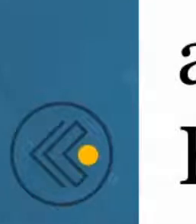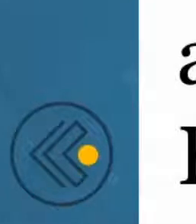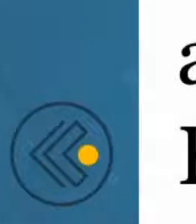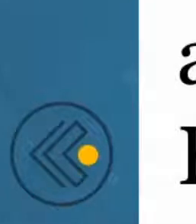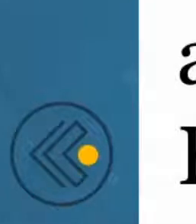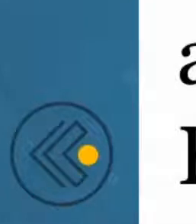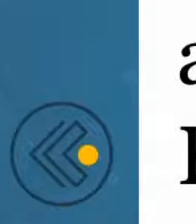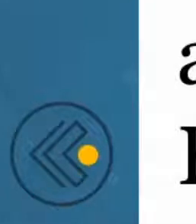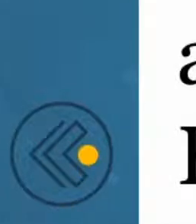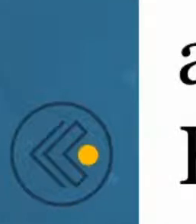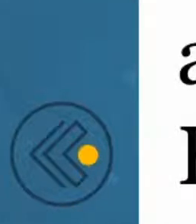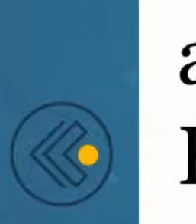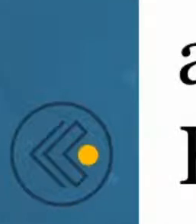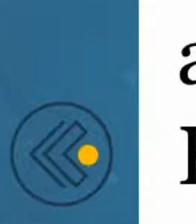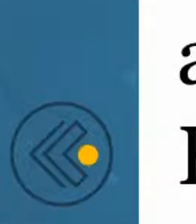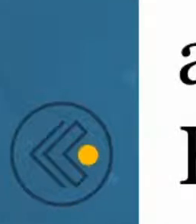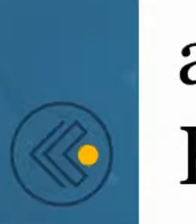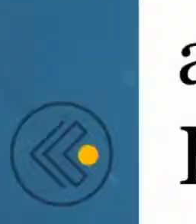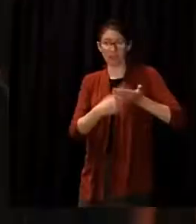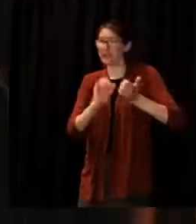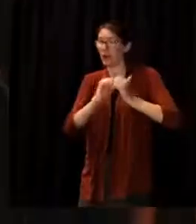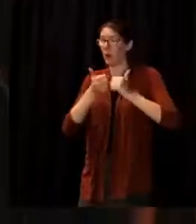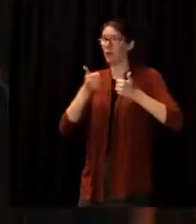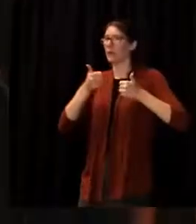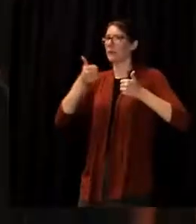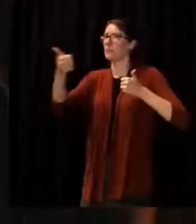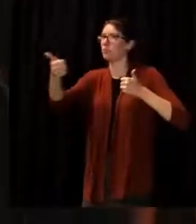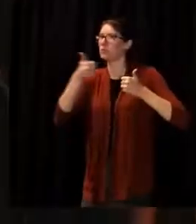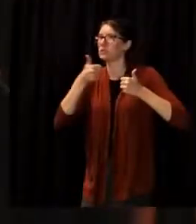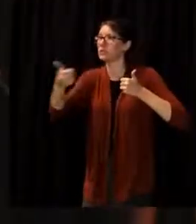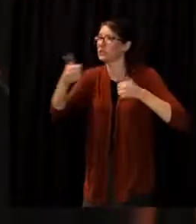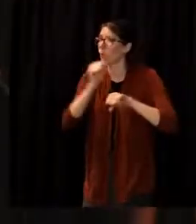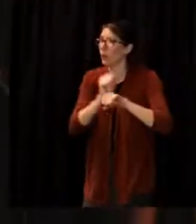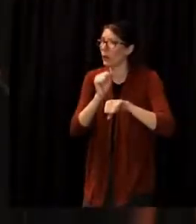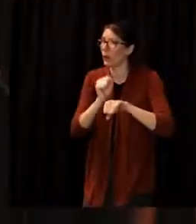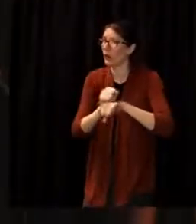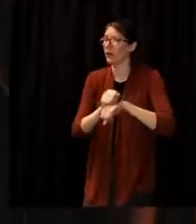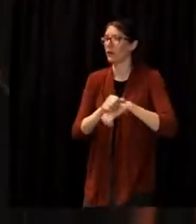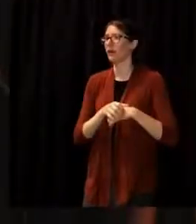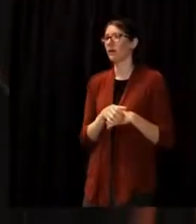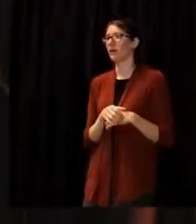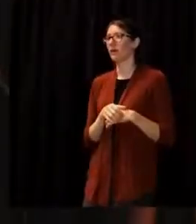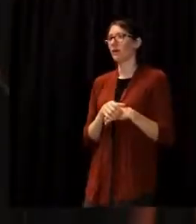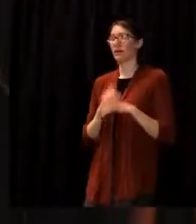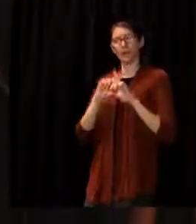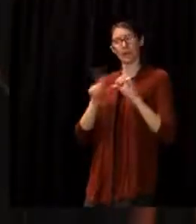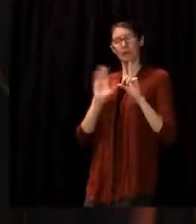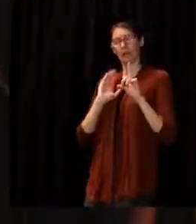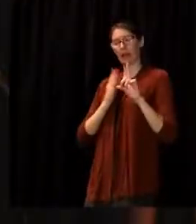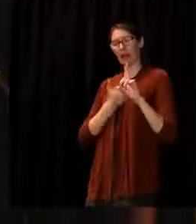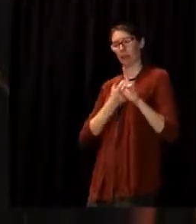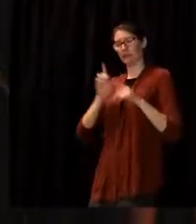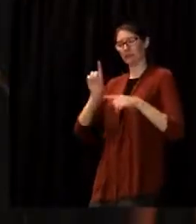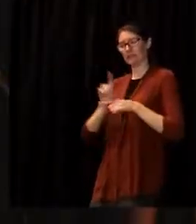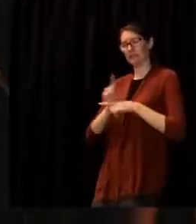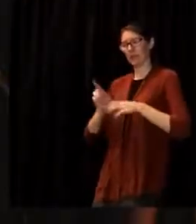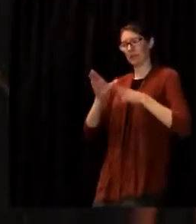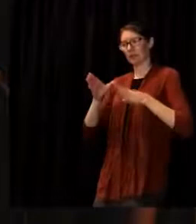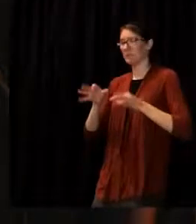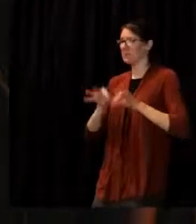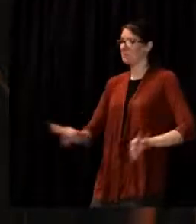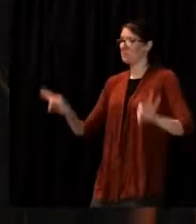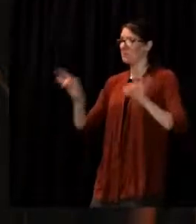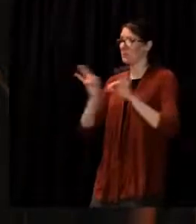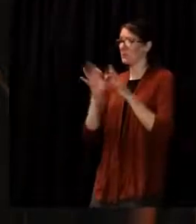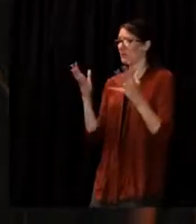commute to work and to leverage that. But a key piece of discipleship for us, ladies and gentlemen, let me just be very